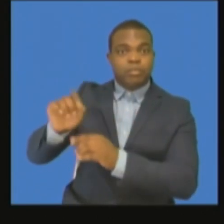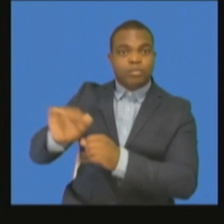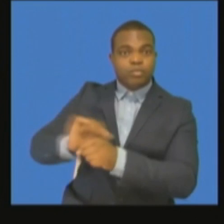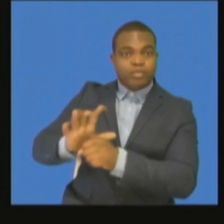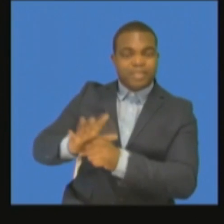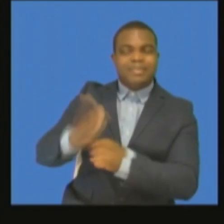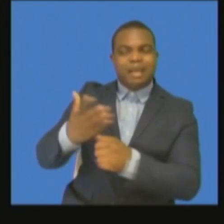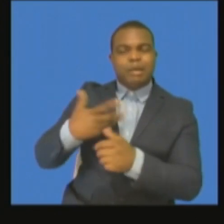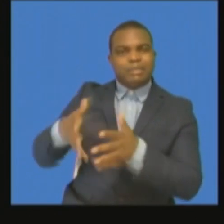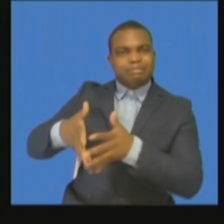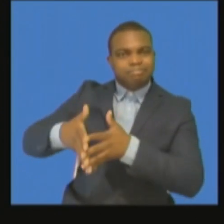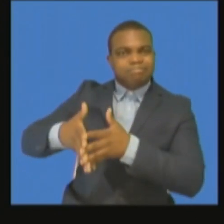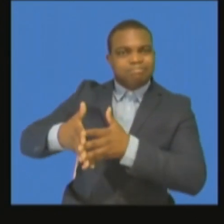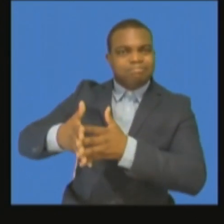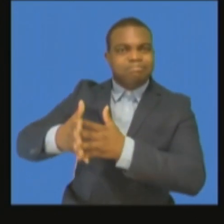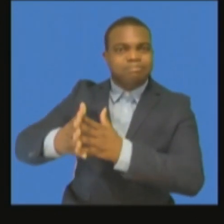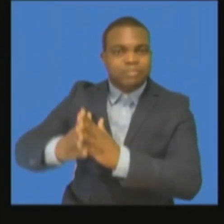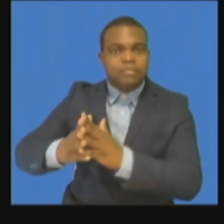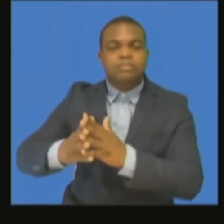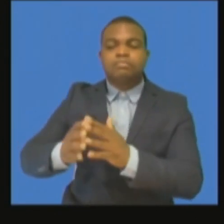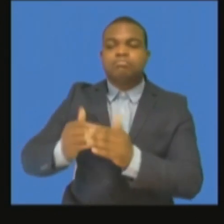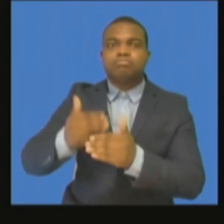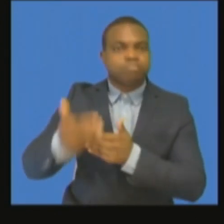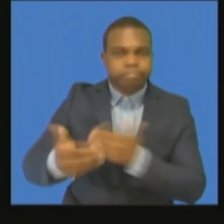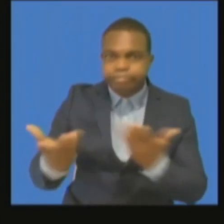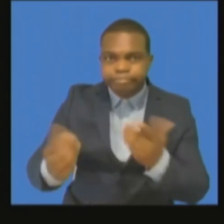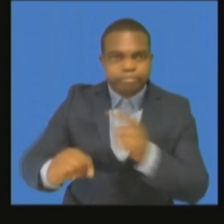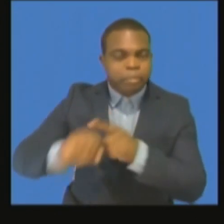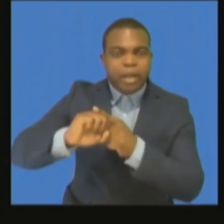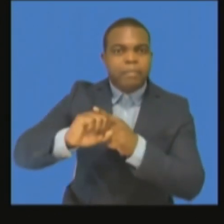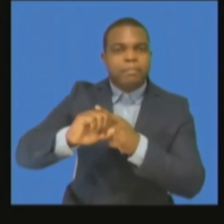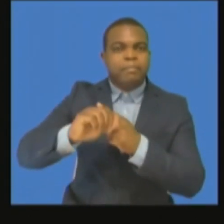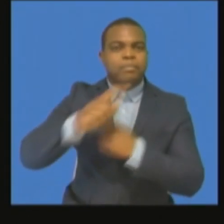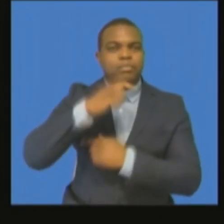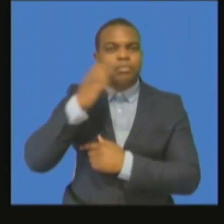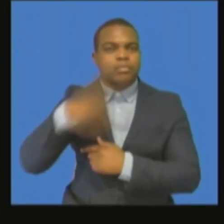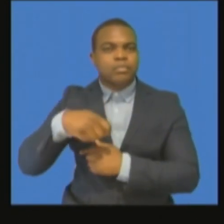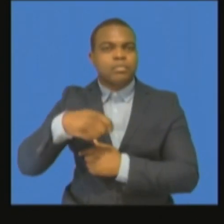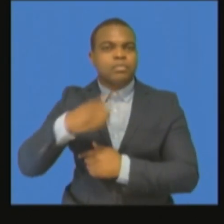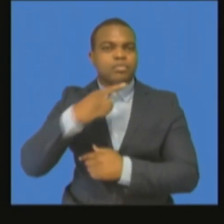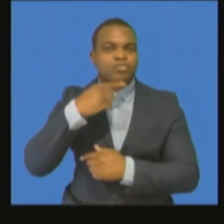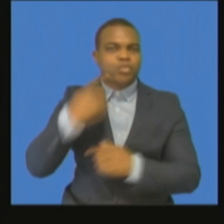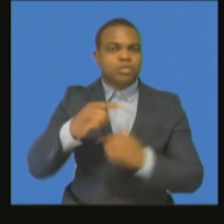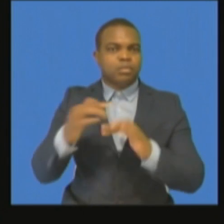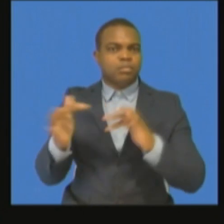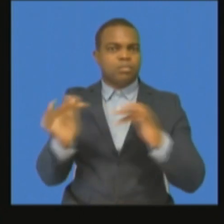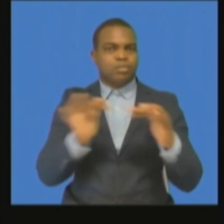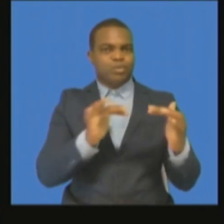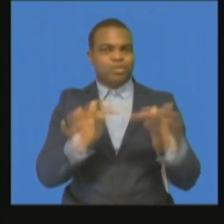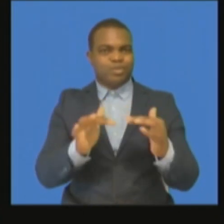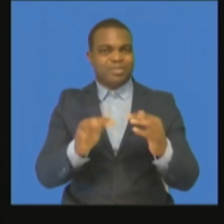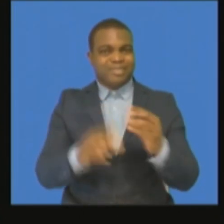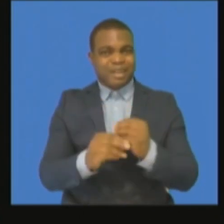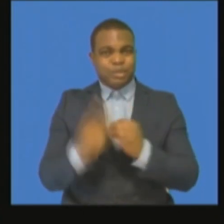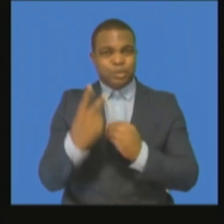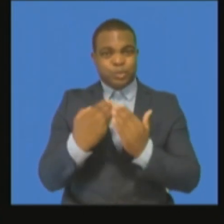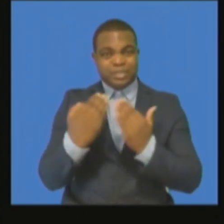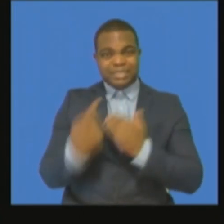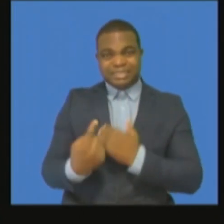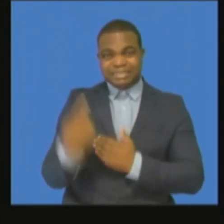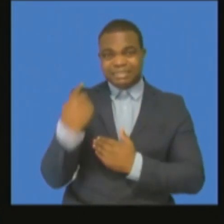2 days ago, this SDG summit convened and all member states renewed their commitment to the realization of